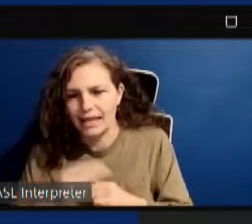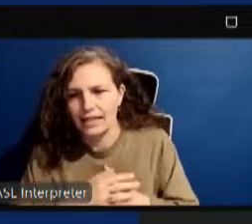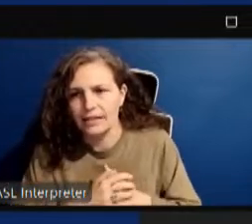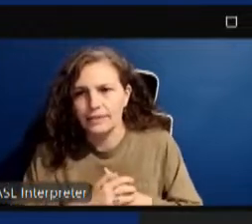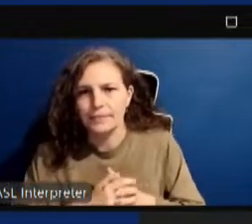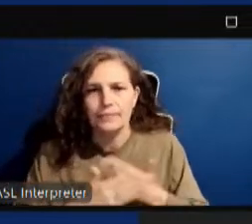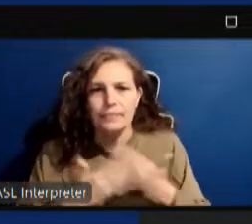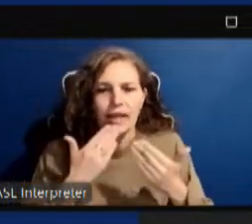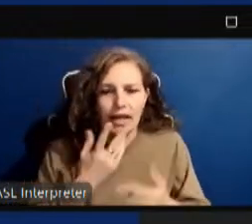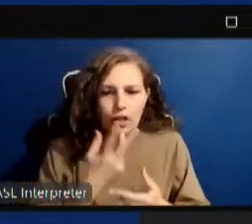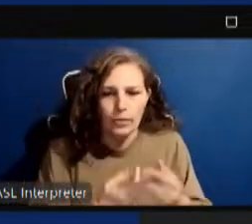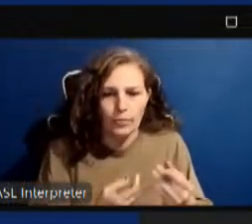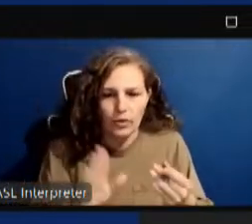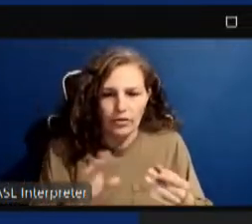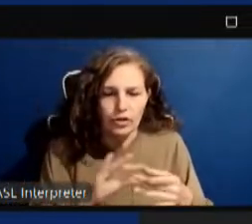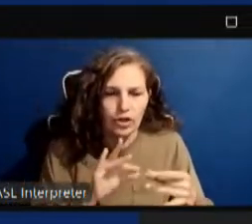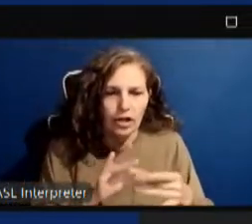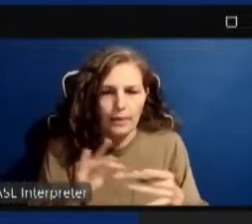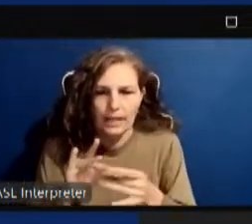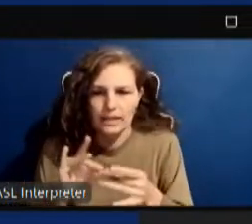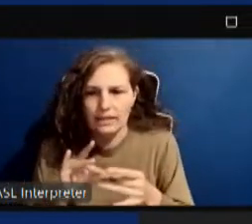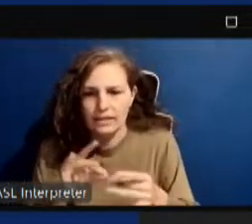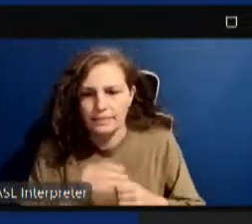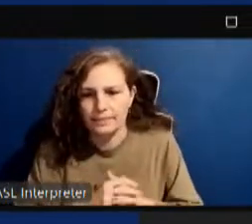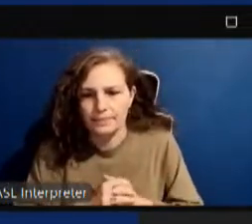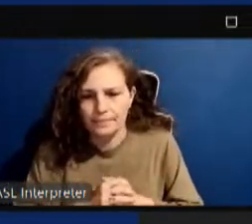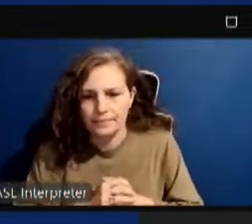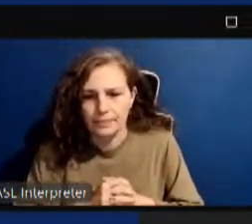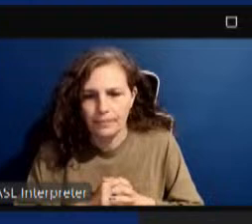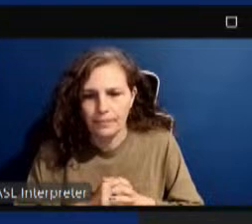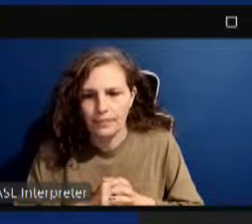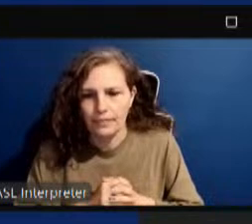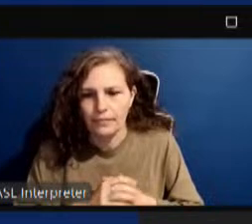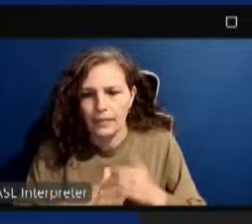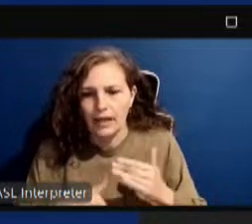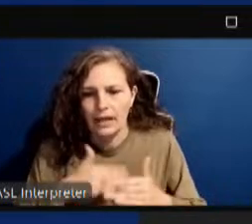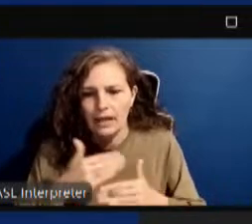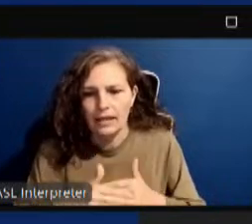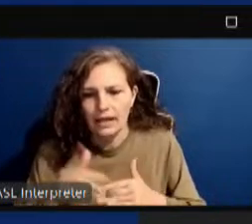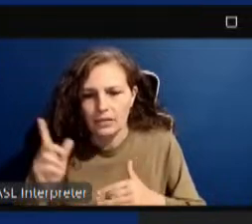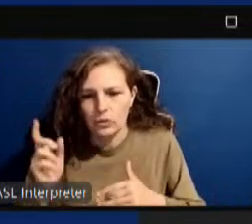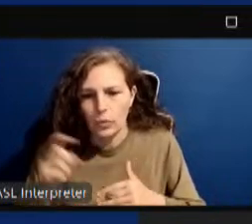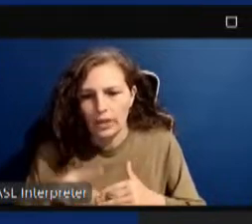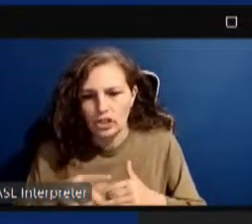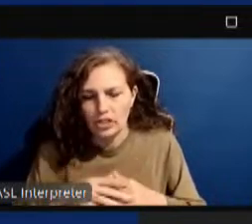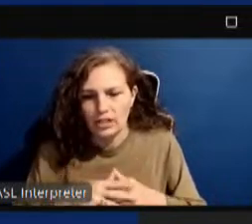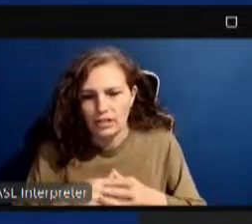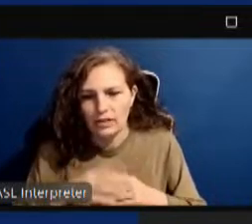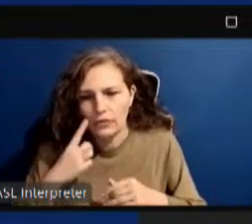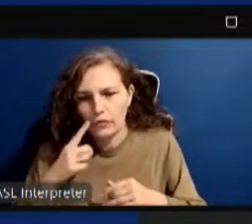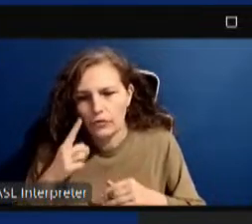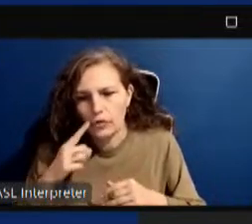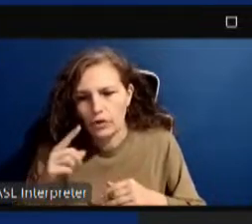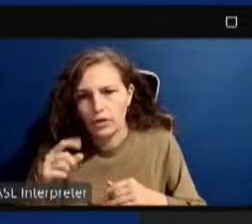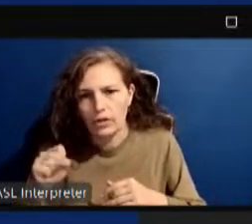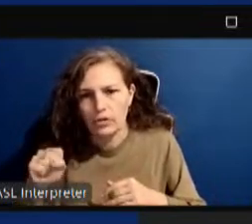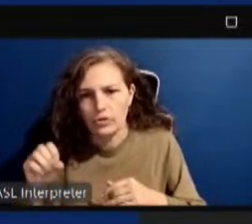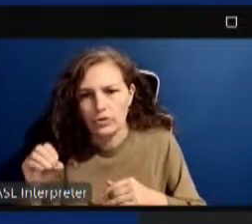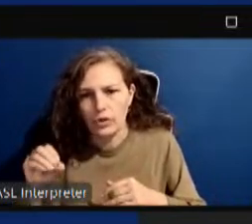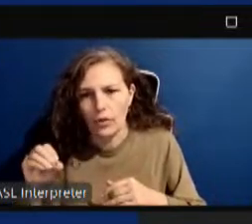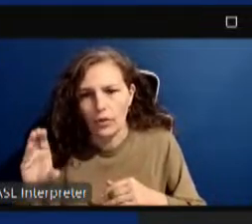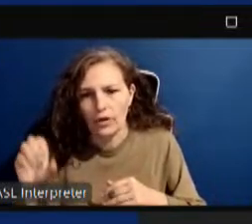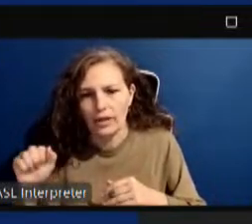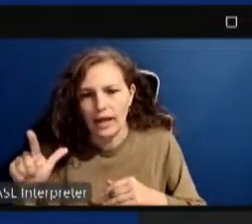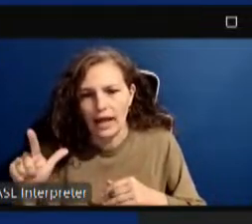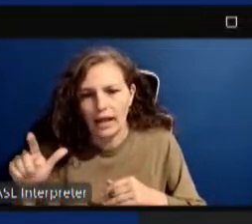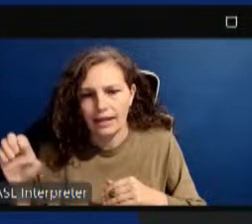Thank you both for responding to that question. Moving on to our next question for SoCal Edison. Many